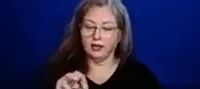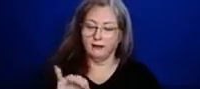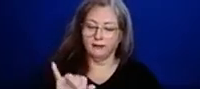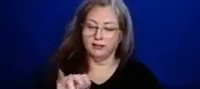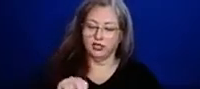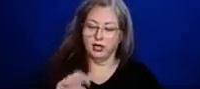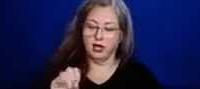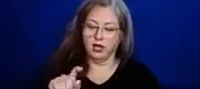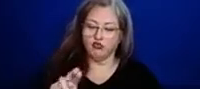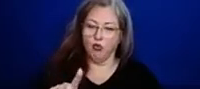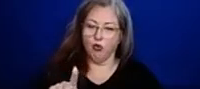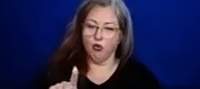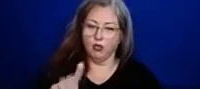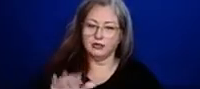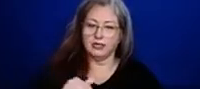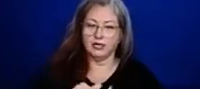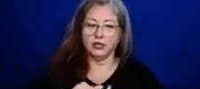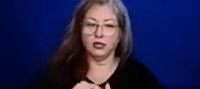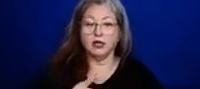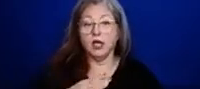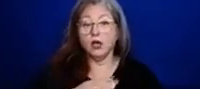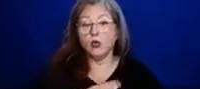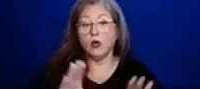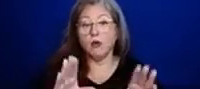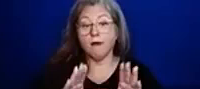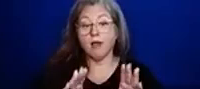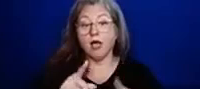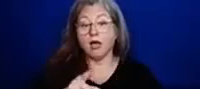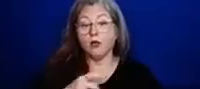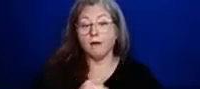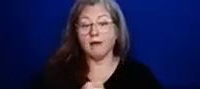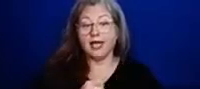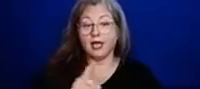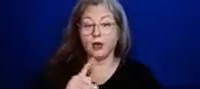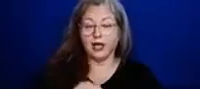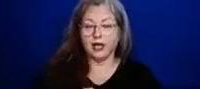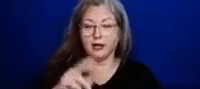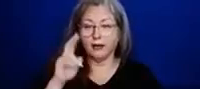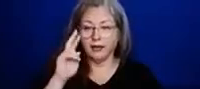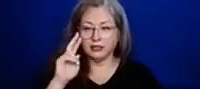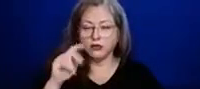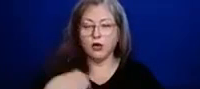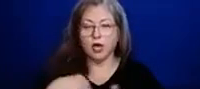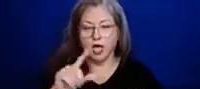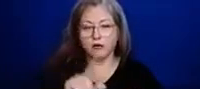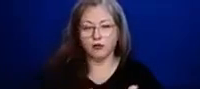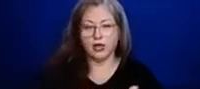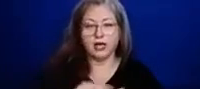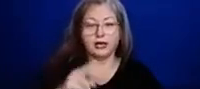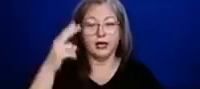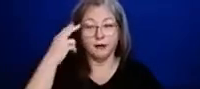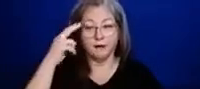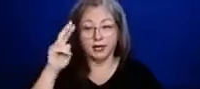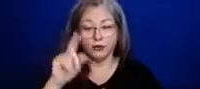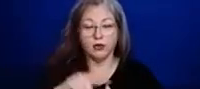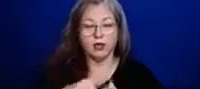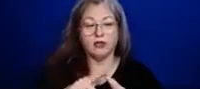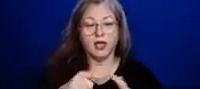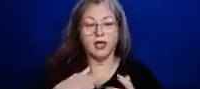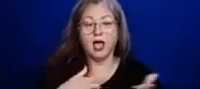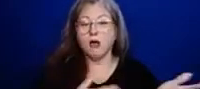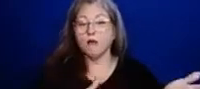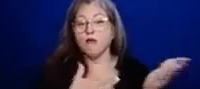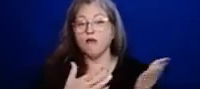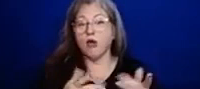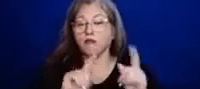Cultural Center. The woodblock was made in Mexico. I printed in Mexico, and then I took it with me